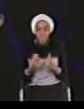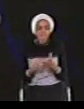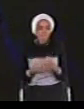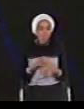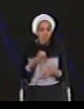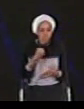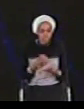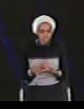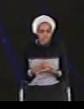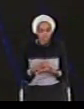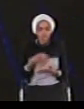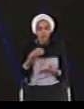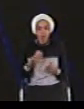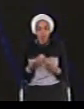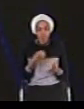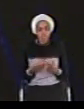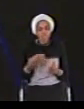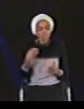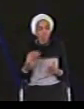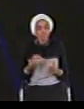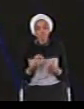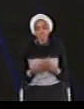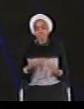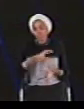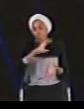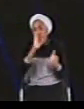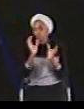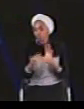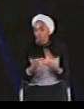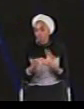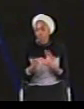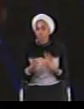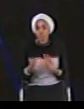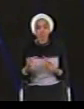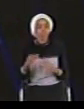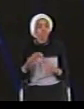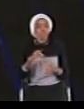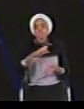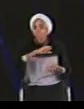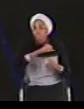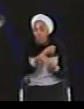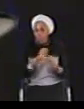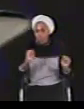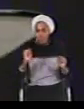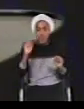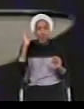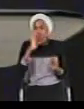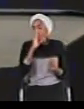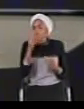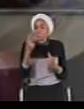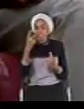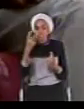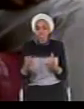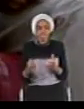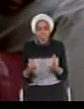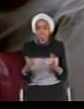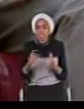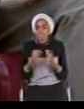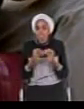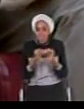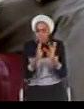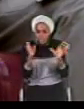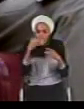conversion, salvation, transformation will be seen and visible in every one of our lives in